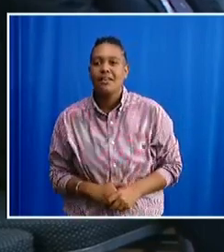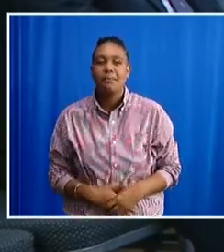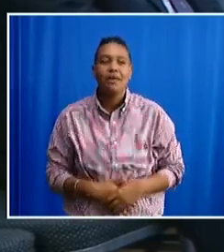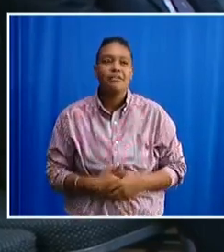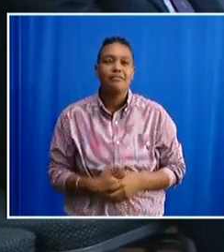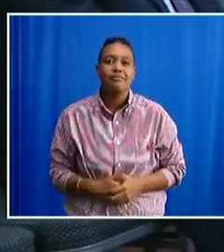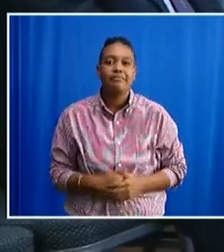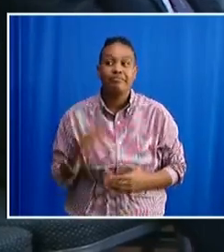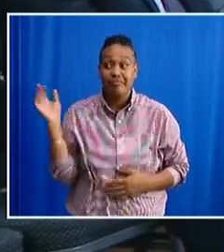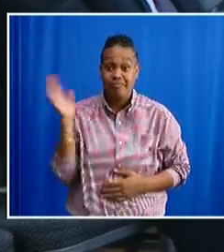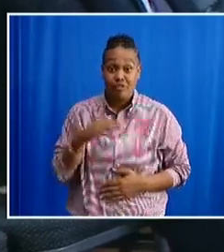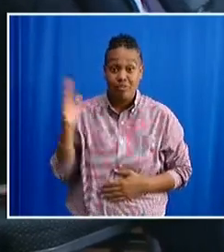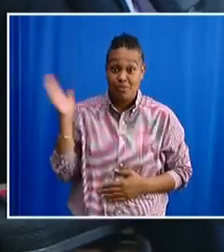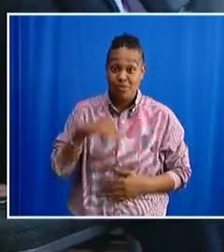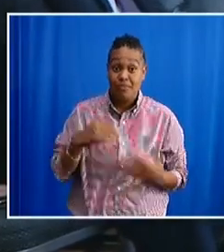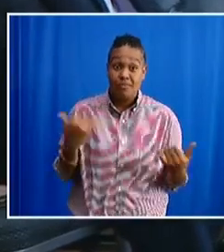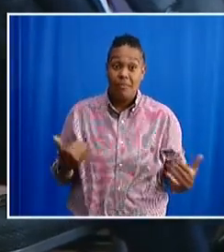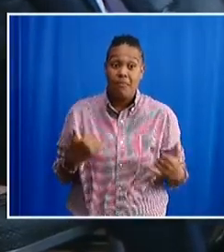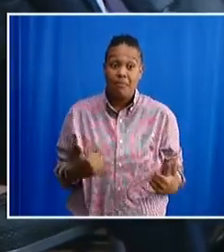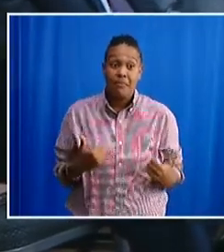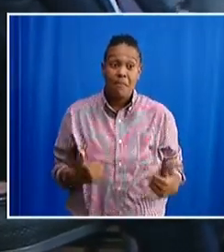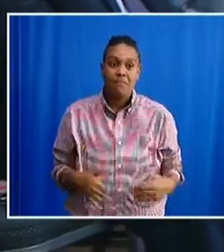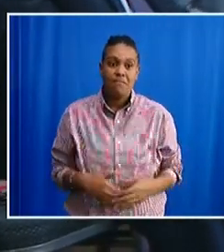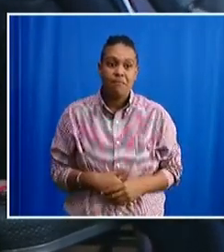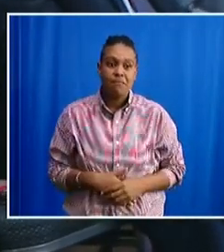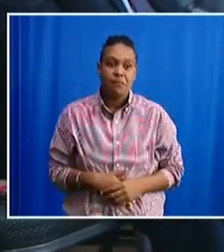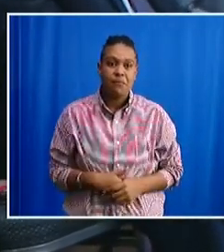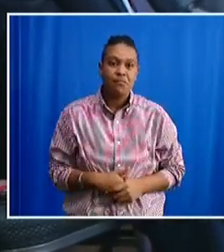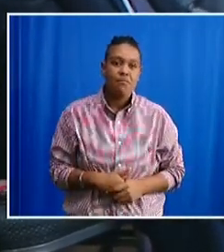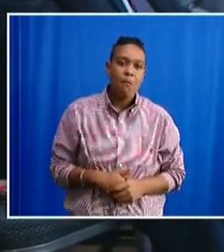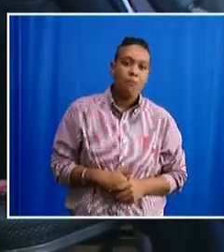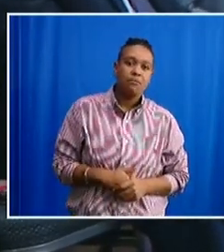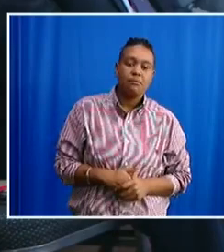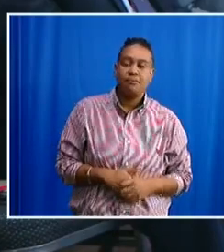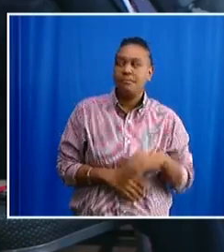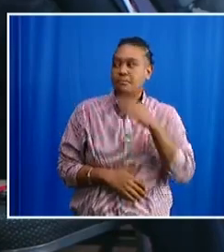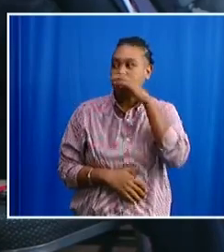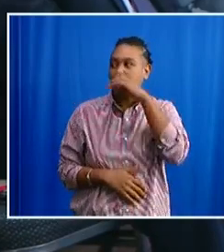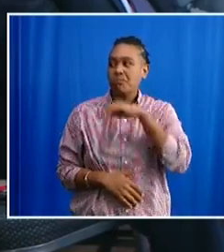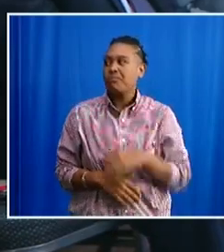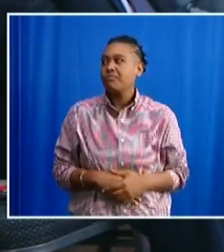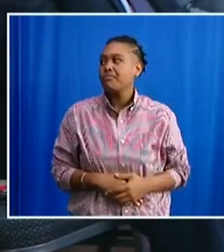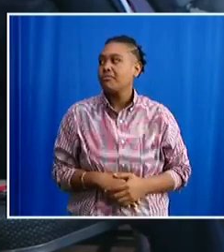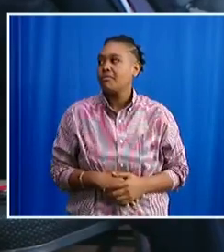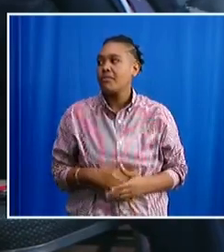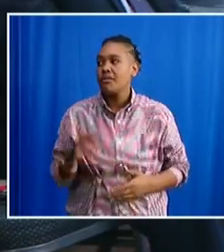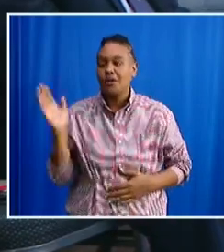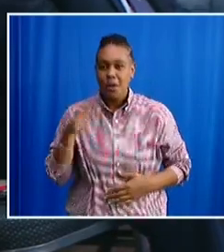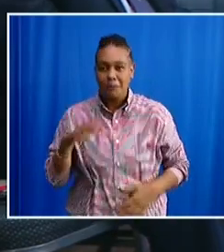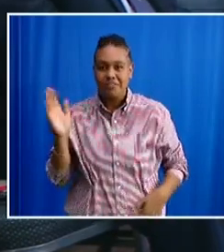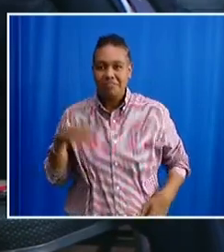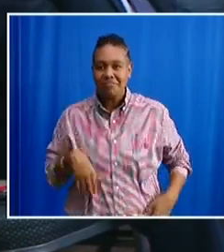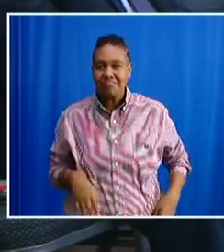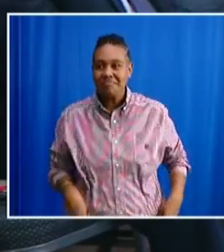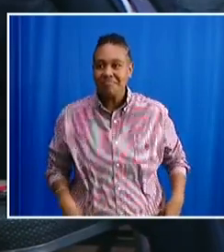Are they coming? Yeah, if not, you'll have to suffer with me.